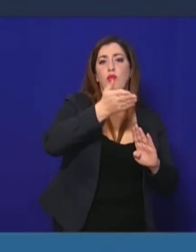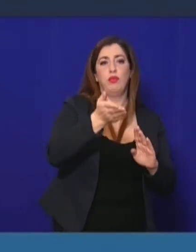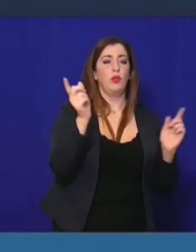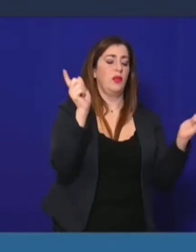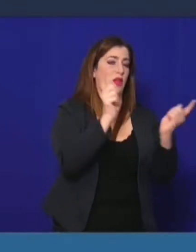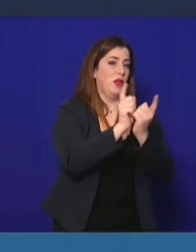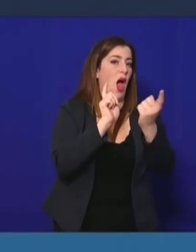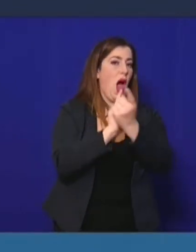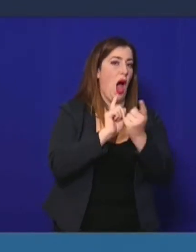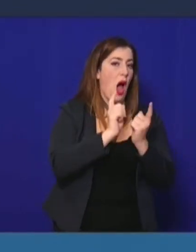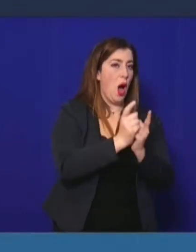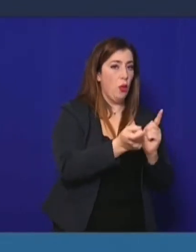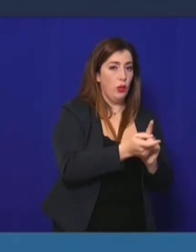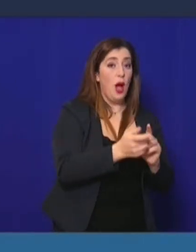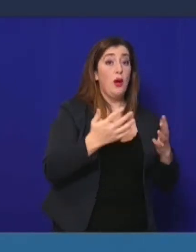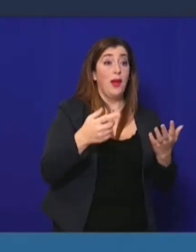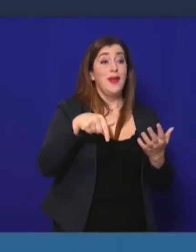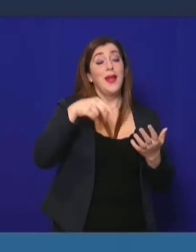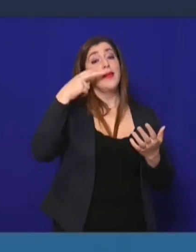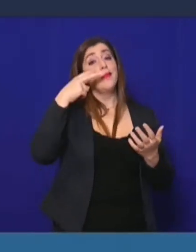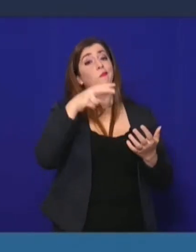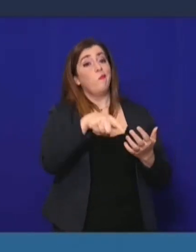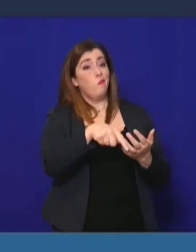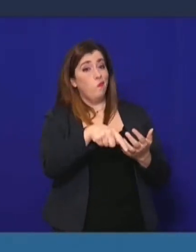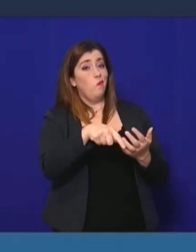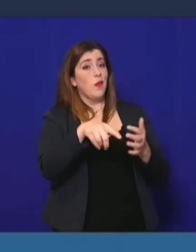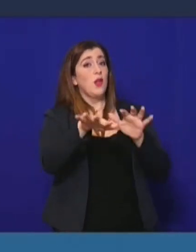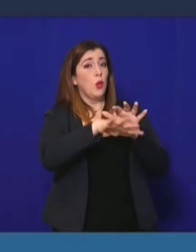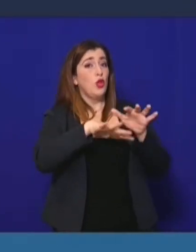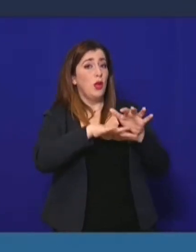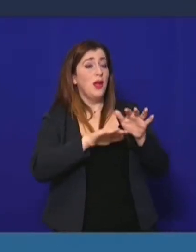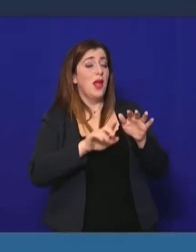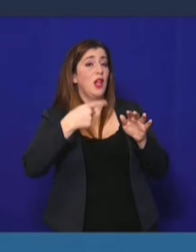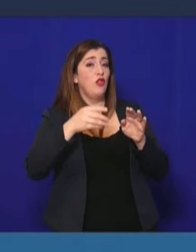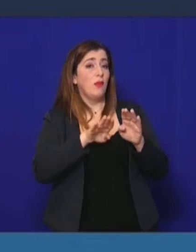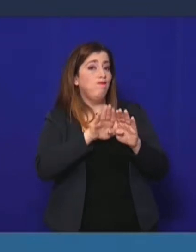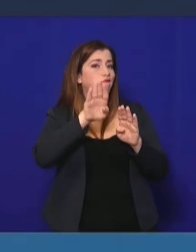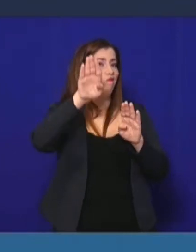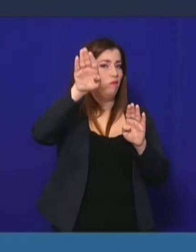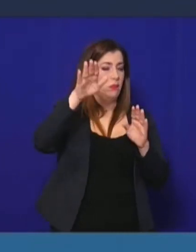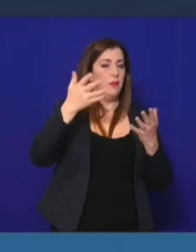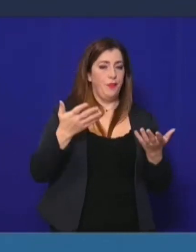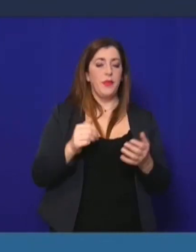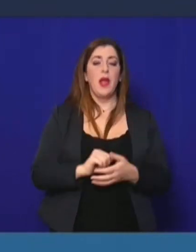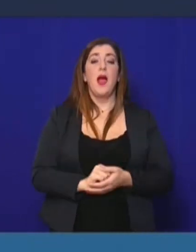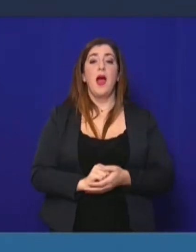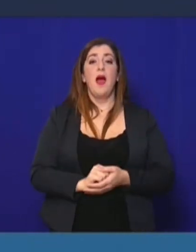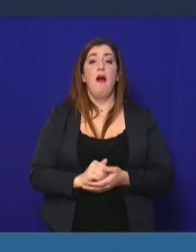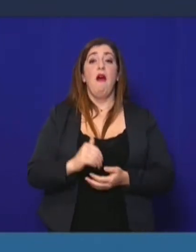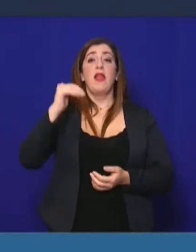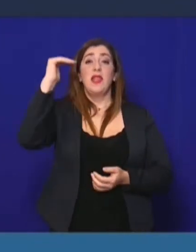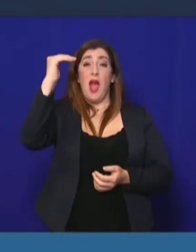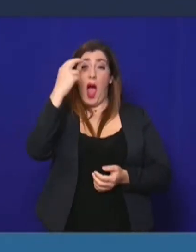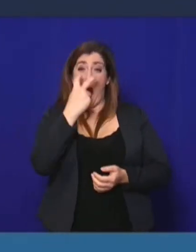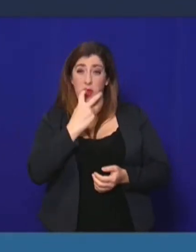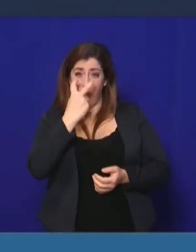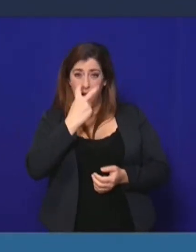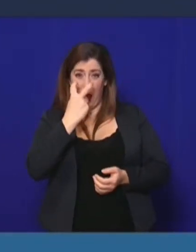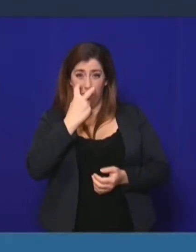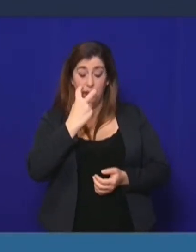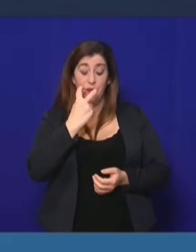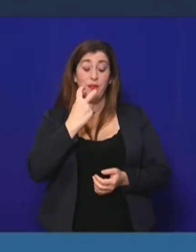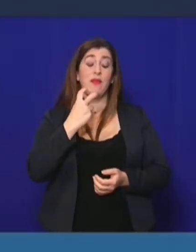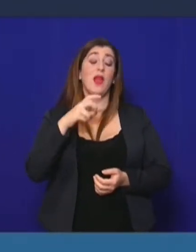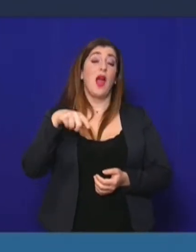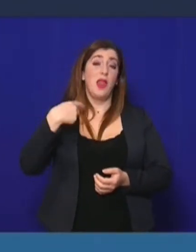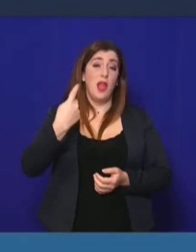jiltaqgħu iktar ma' xulxin. Fil-homes tagħna qegħdin naraw sitwazzjoni li bħalissa qatt hemm numru ta'